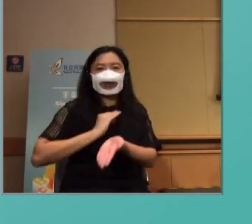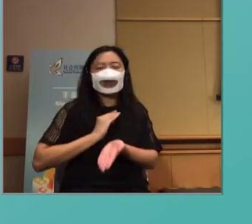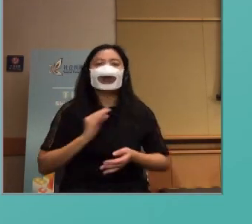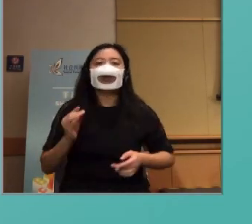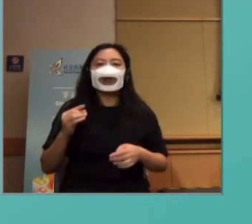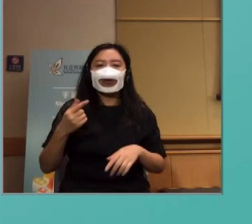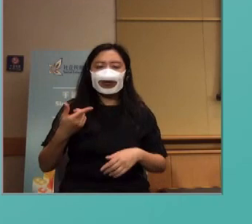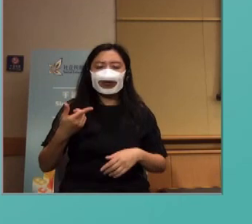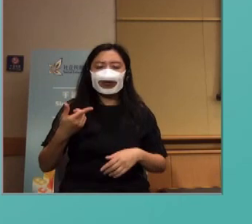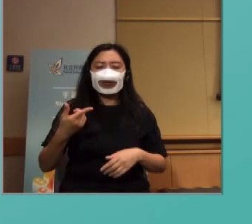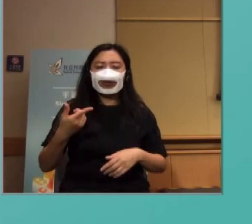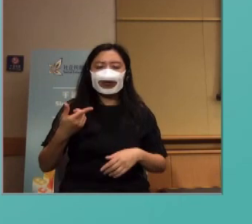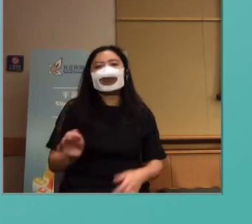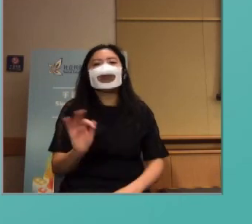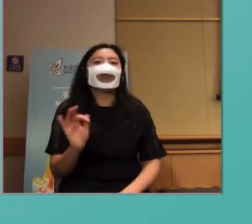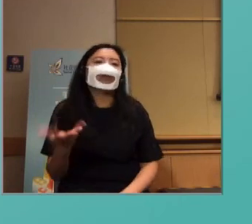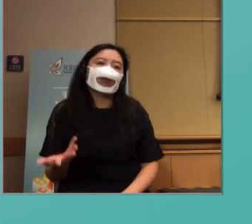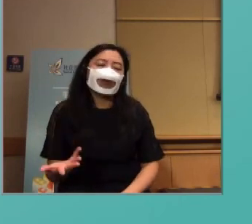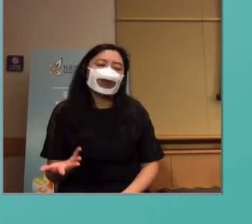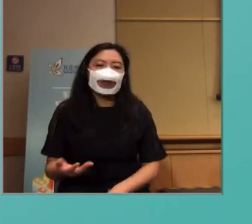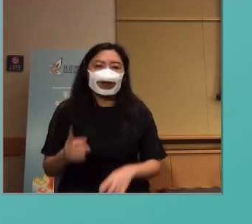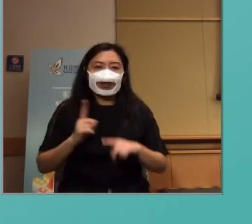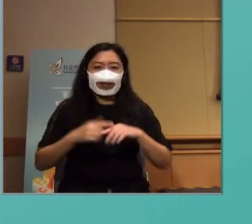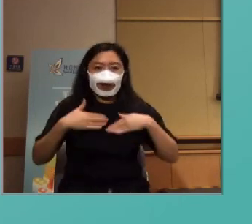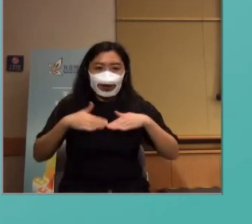explore NFTs, I learned that NFTs can do